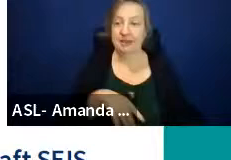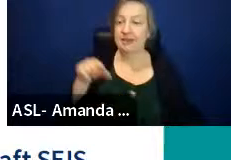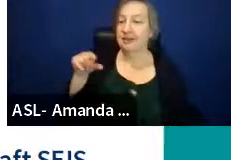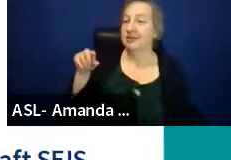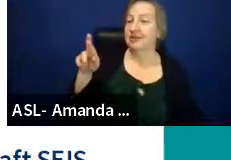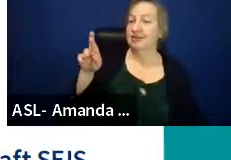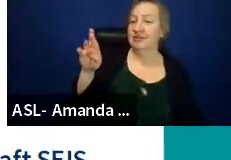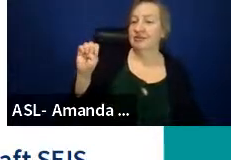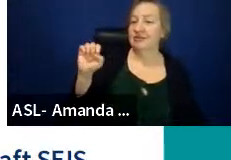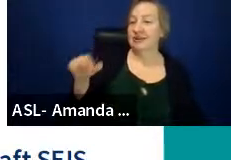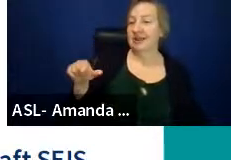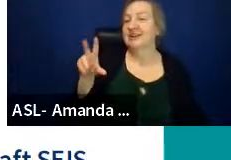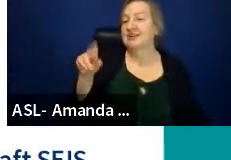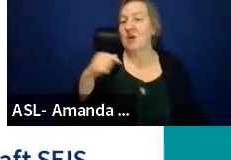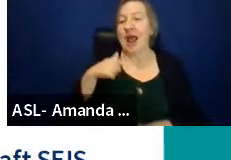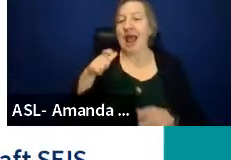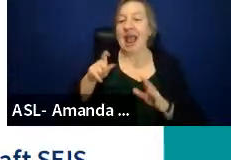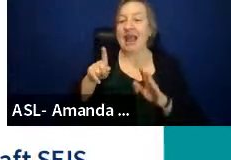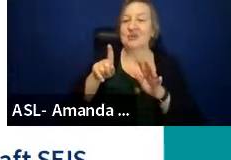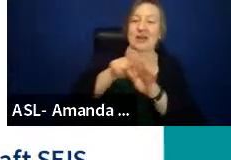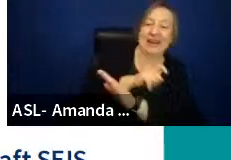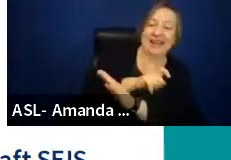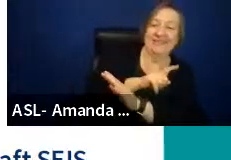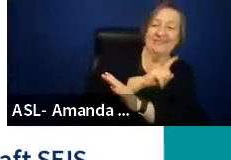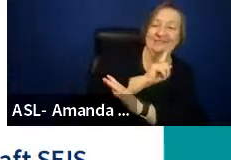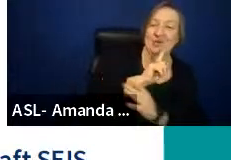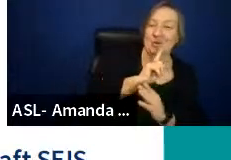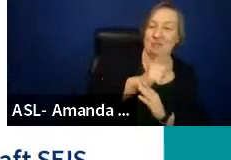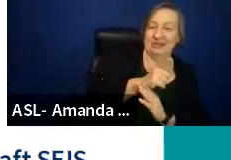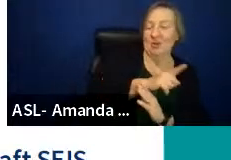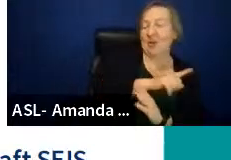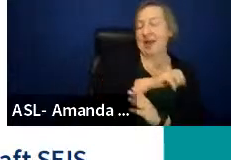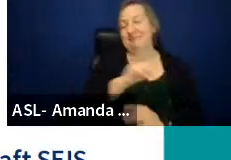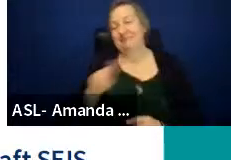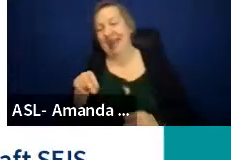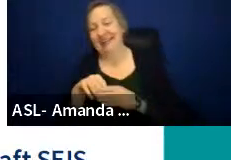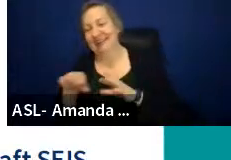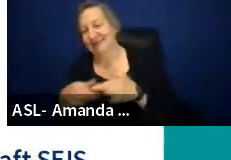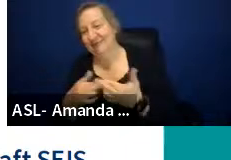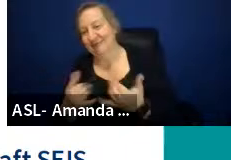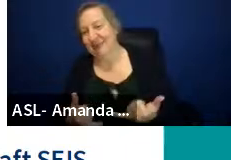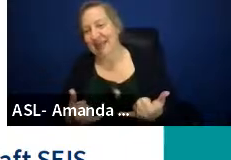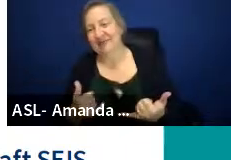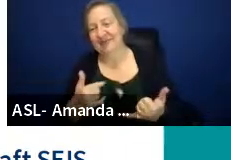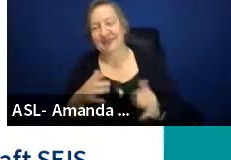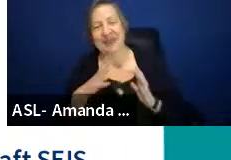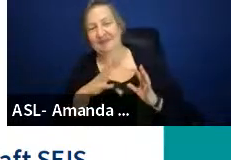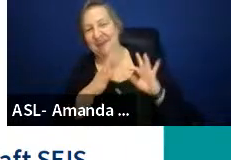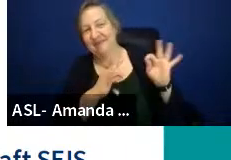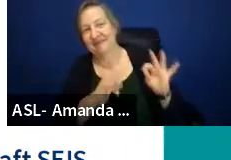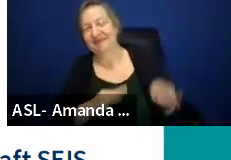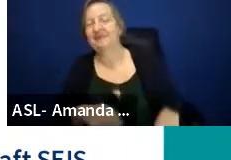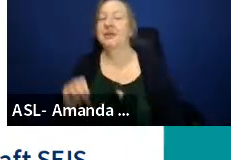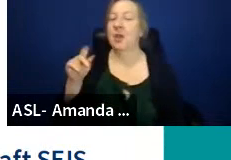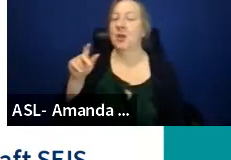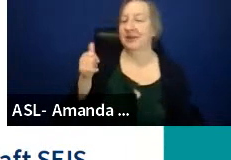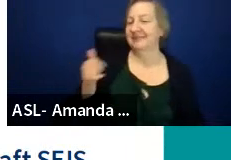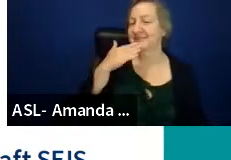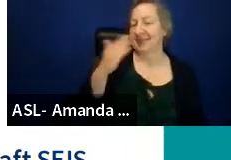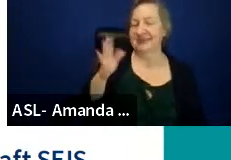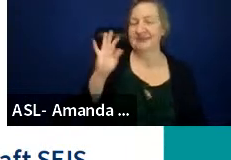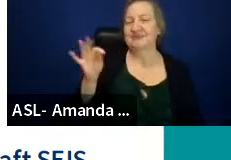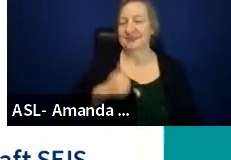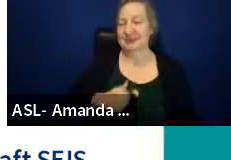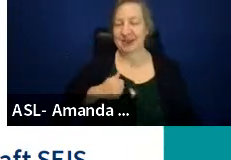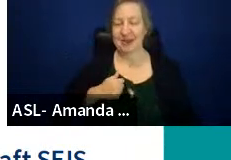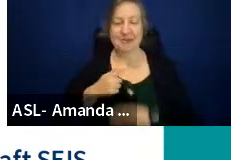No, I just had to step away, so I just sorry about that. So I'm good. Okay, thanks. Sorry